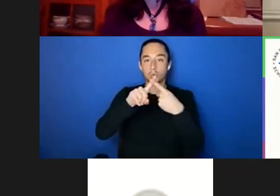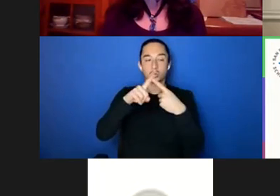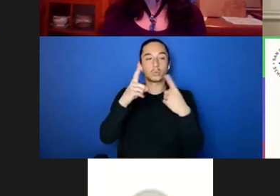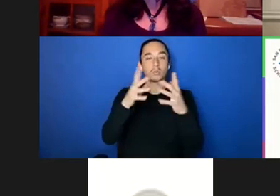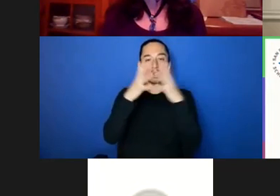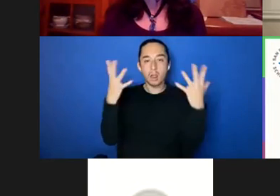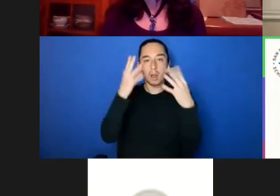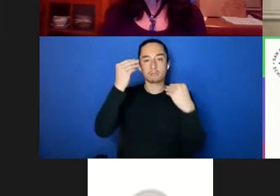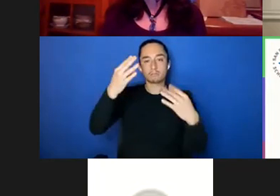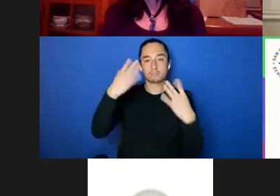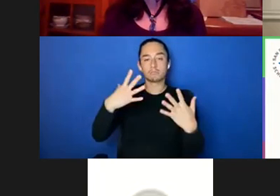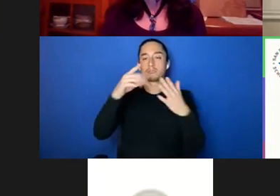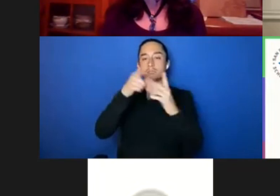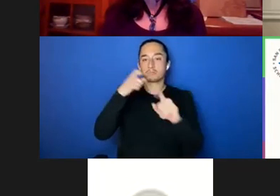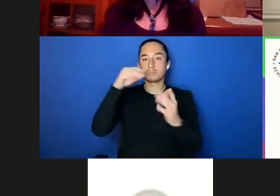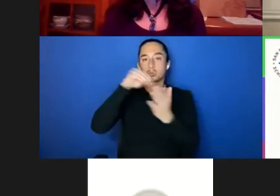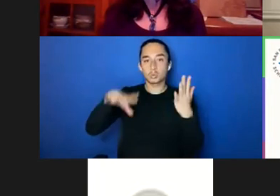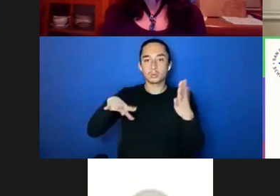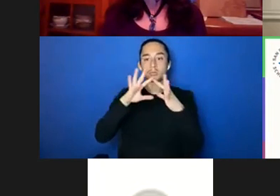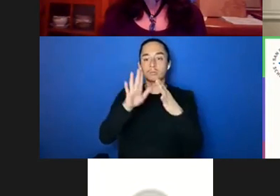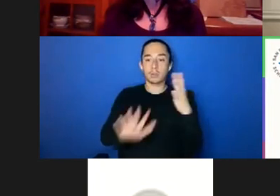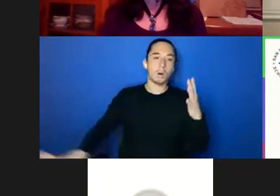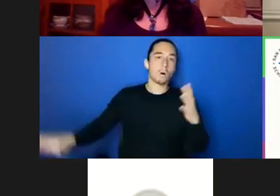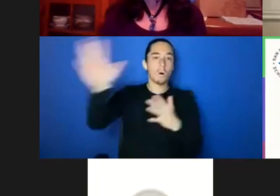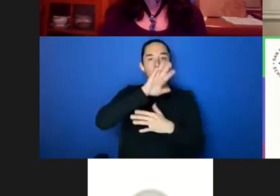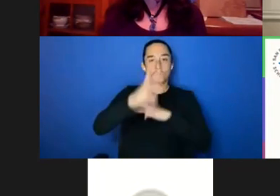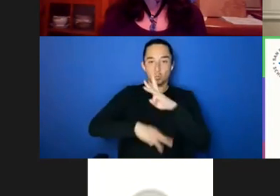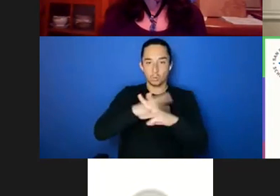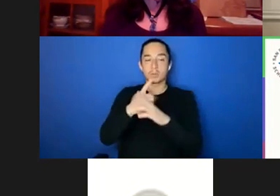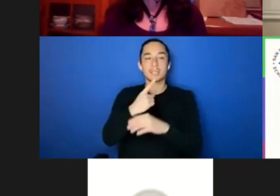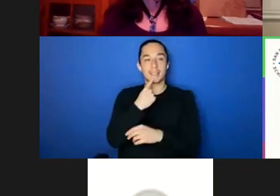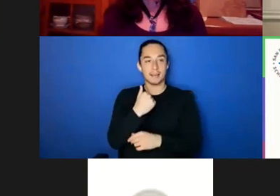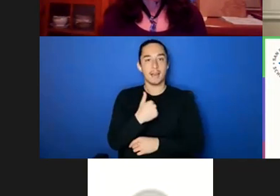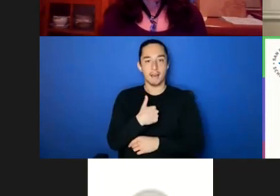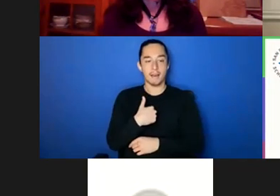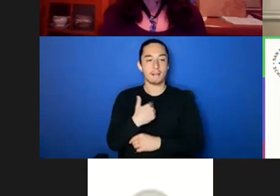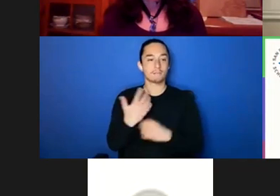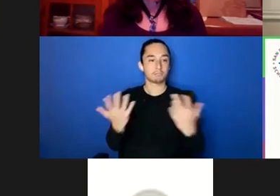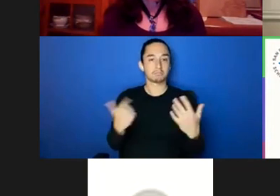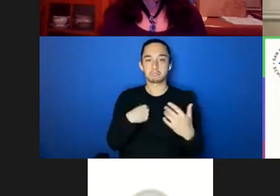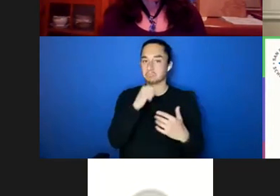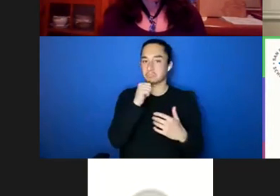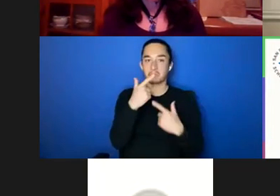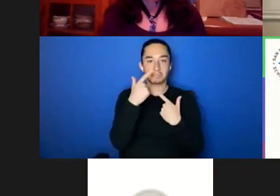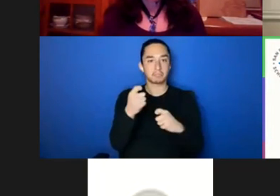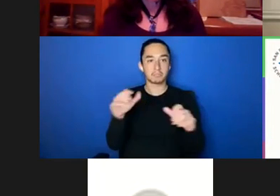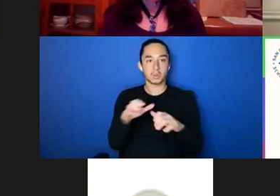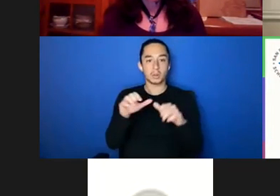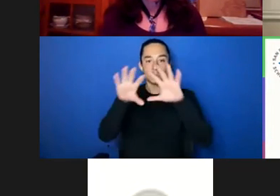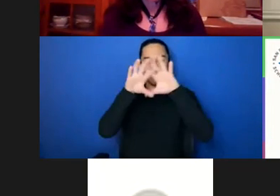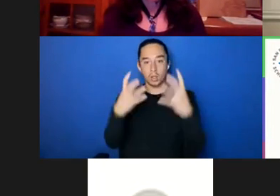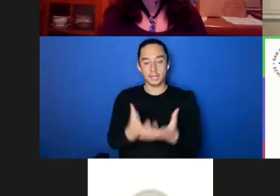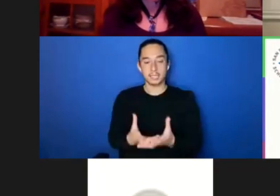of information from students around the world who said, I'm not interested in doing a